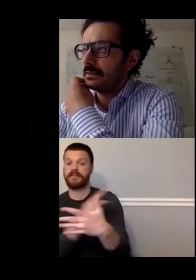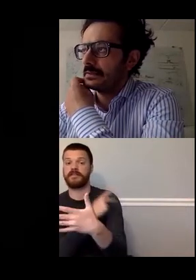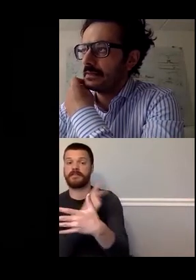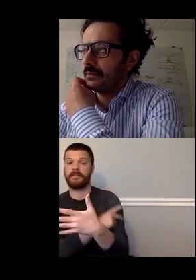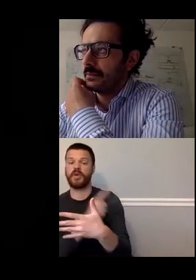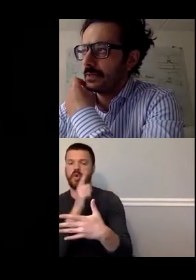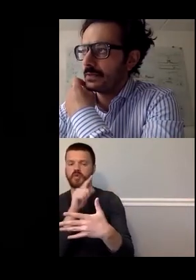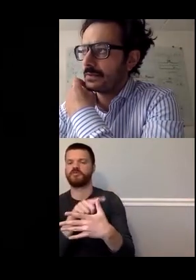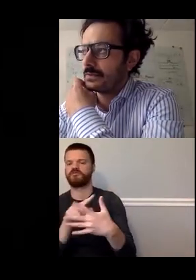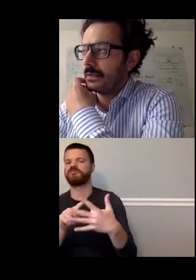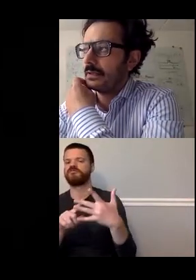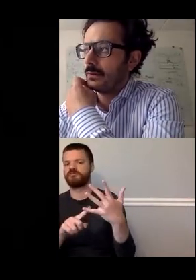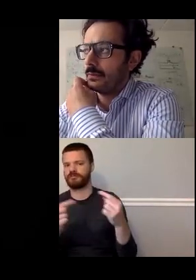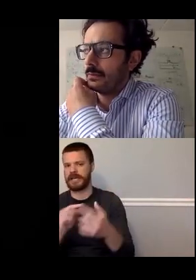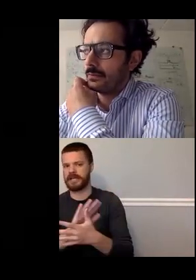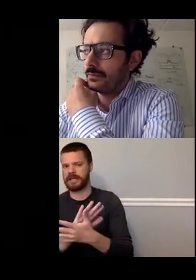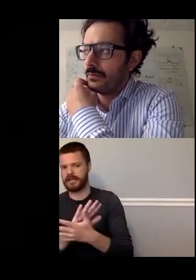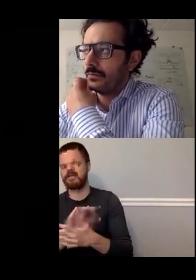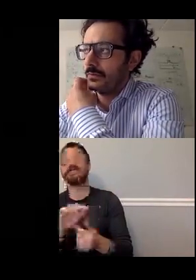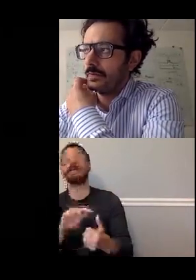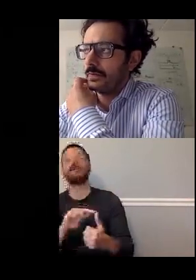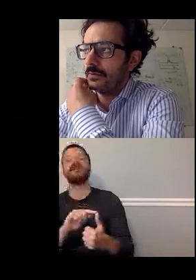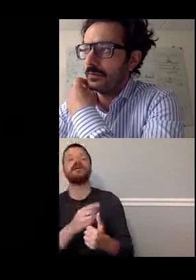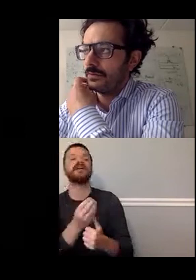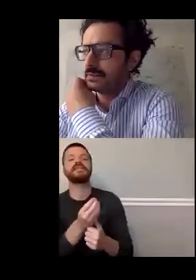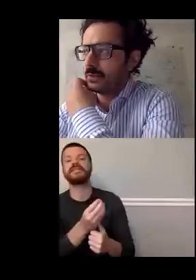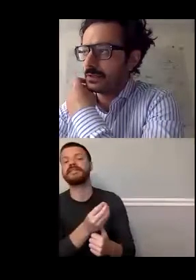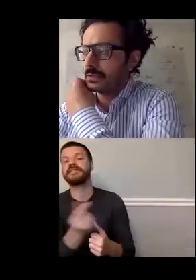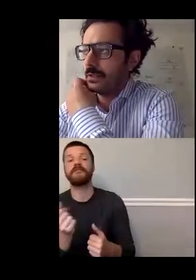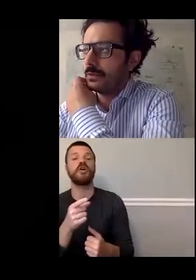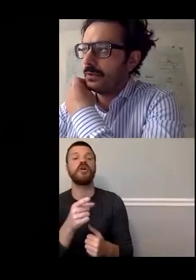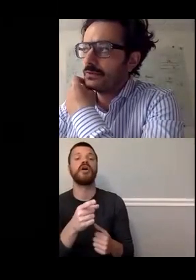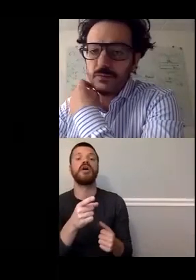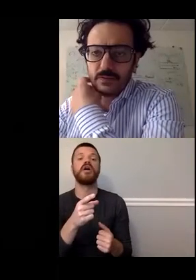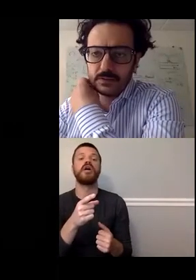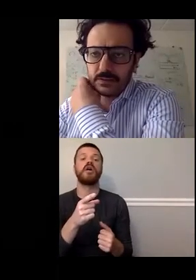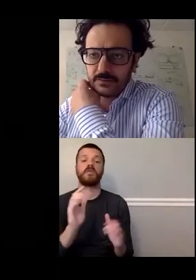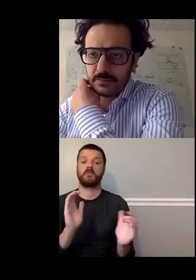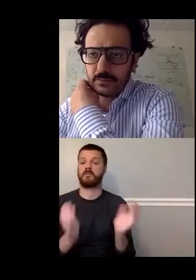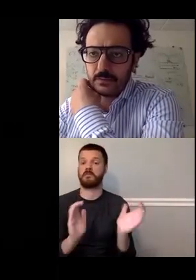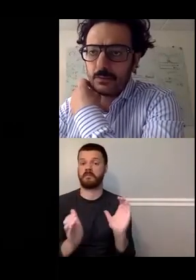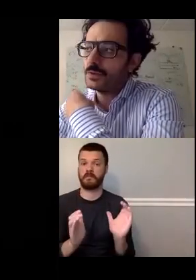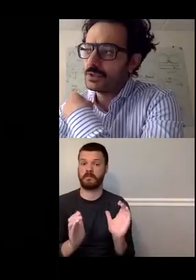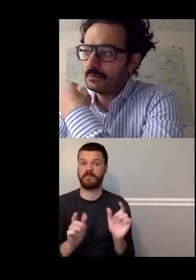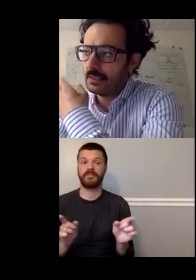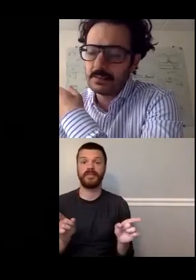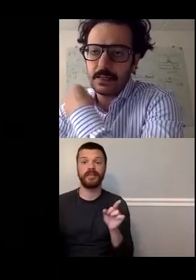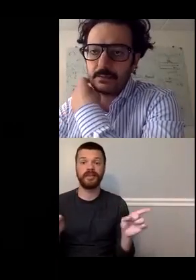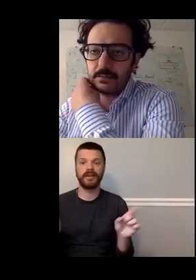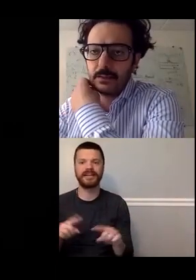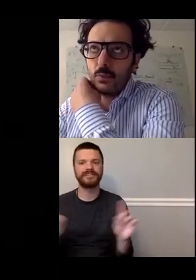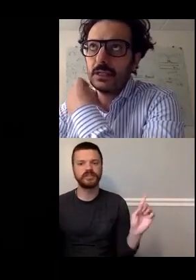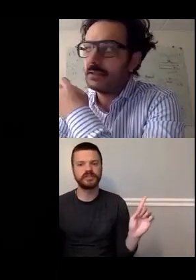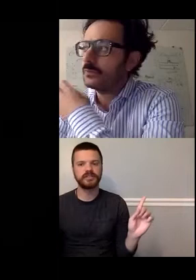And this is several patients and control rating acute painful stimulation. Those two things are different, which entails